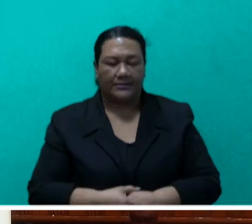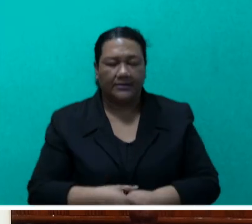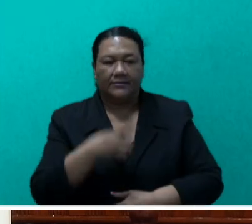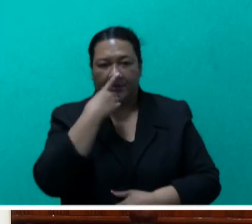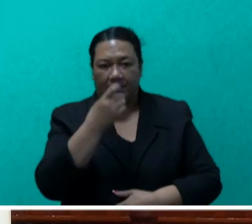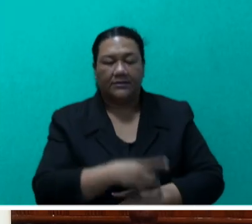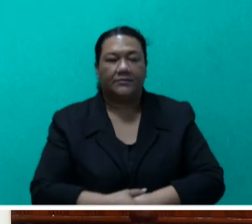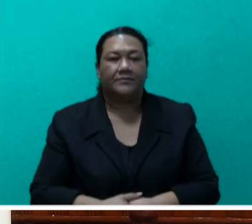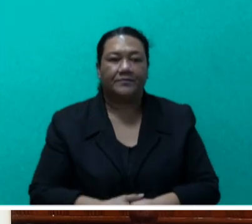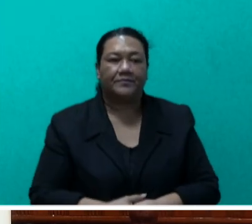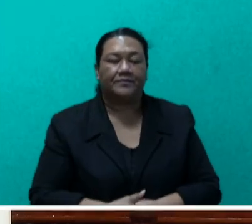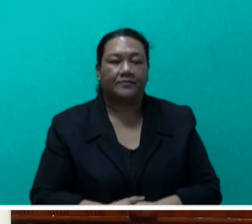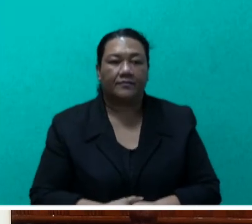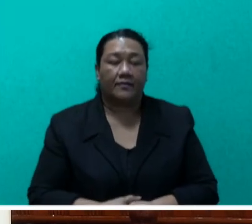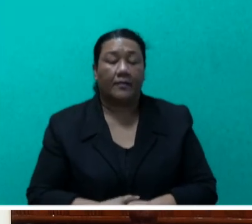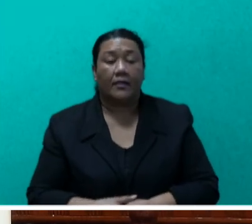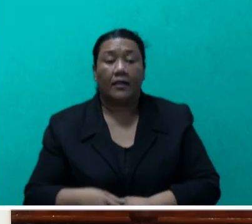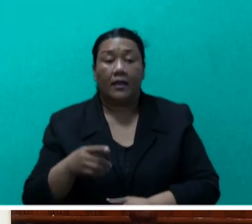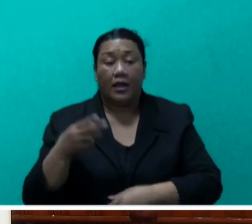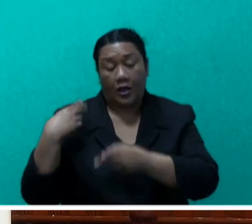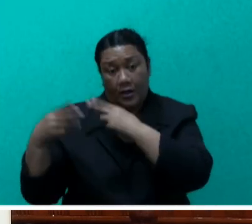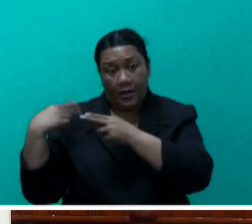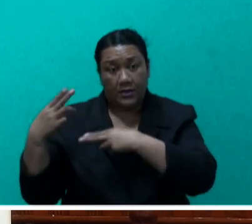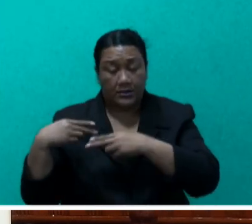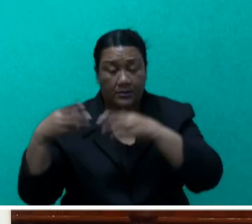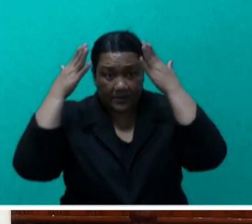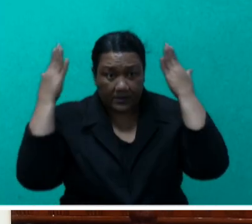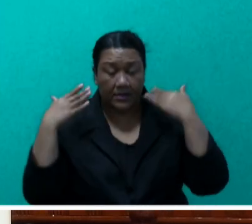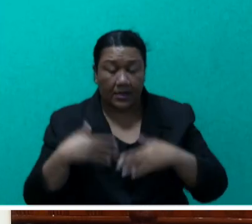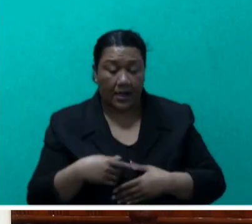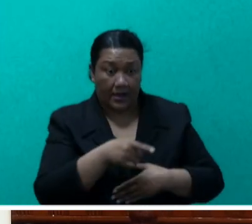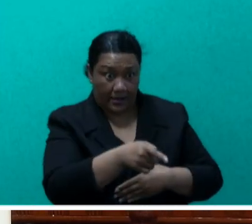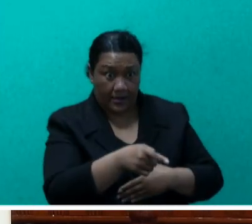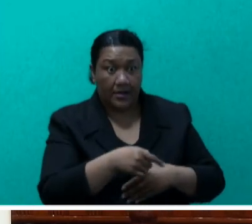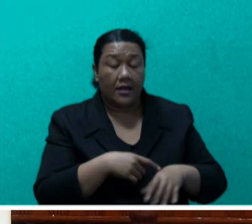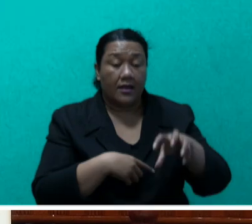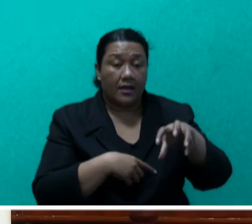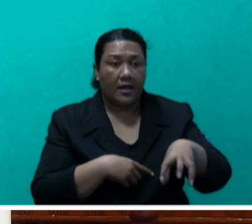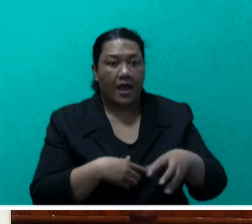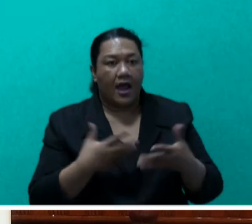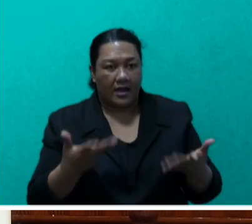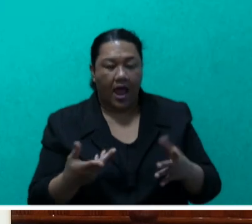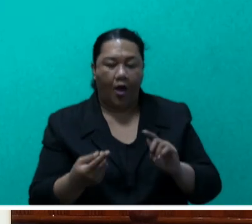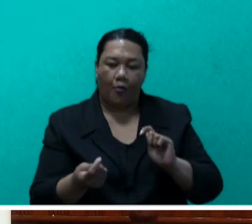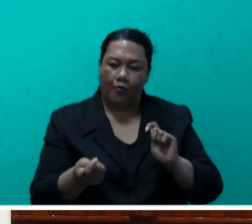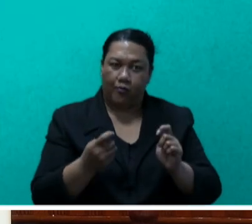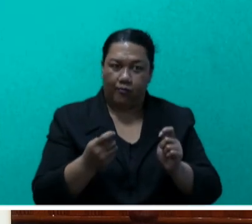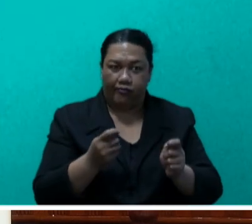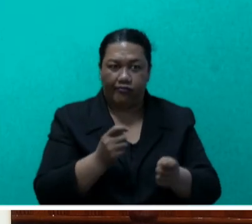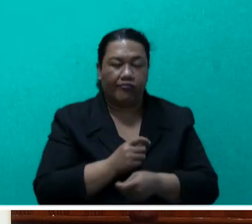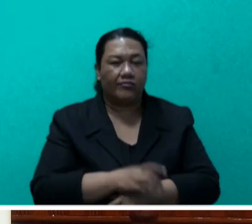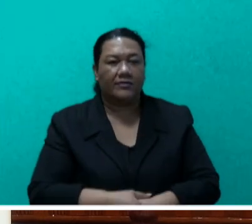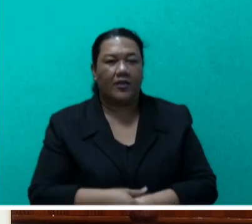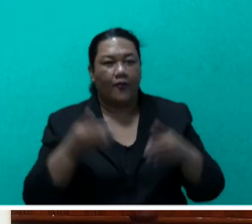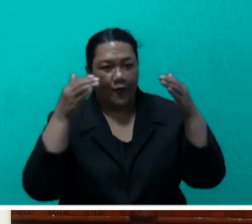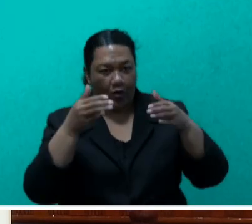Mr. Speaker, the old history gallery has been rebranded to focus on our